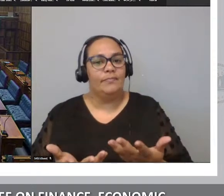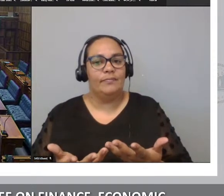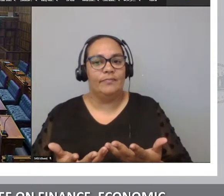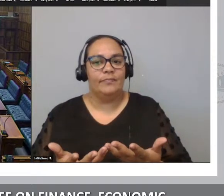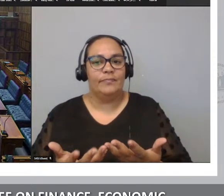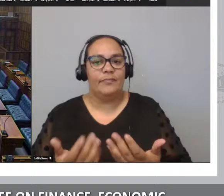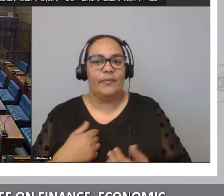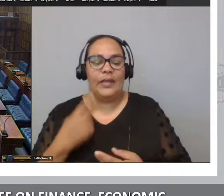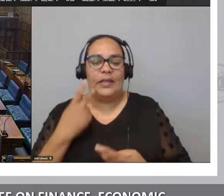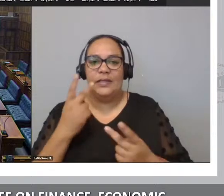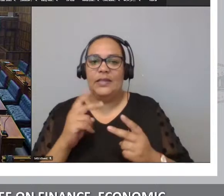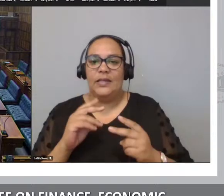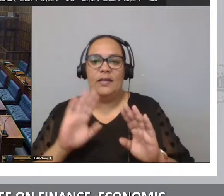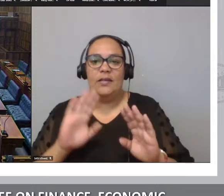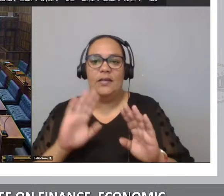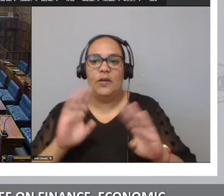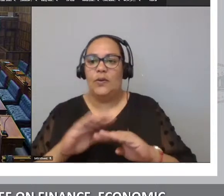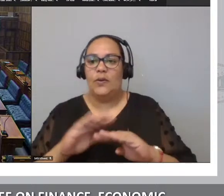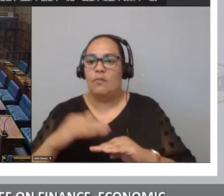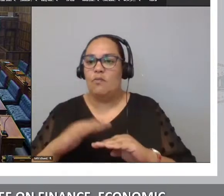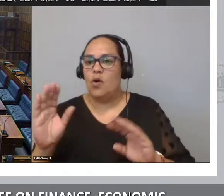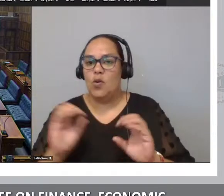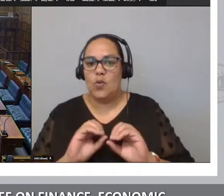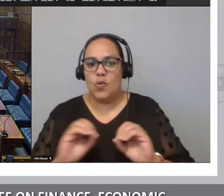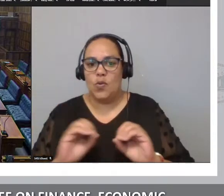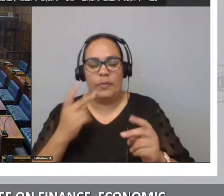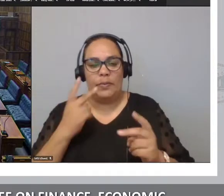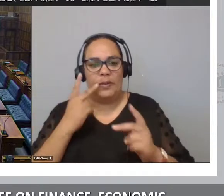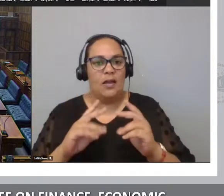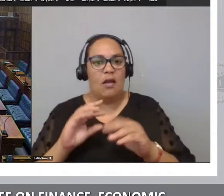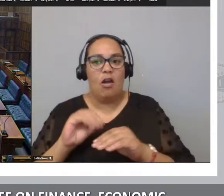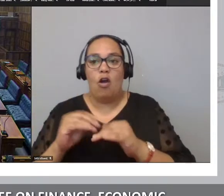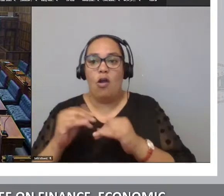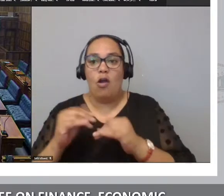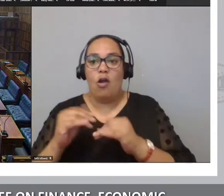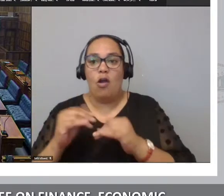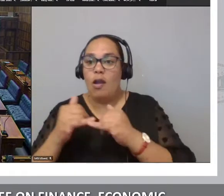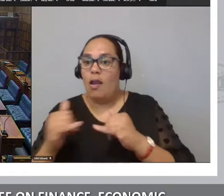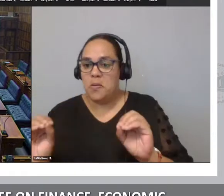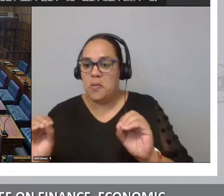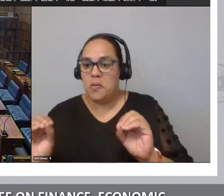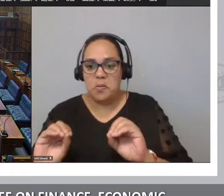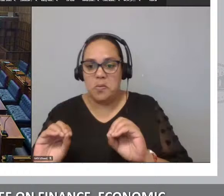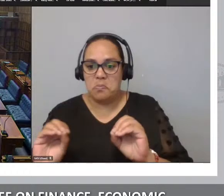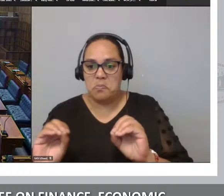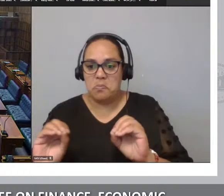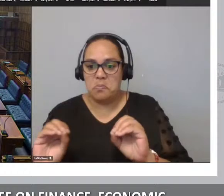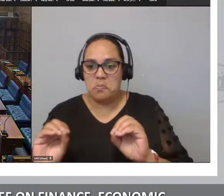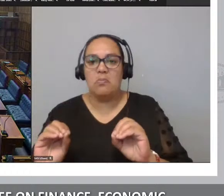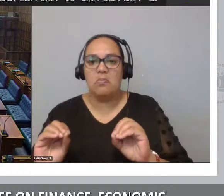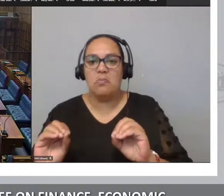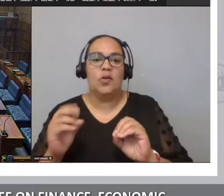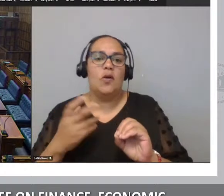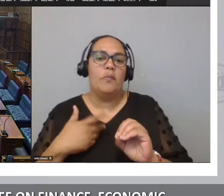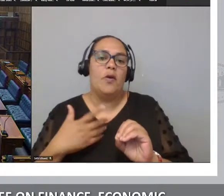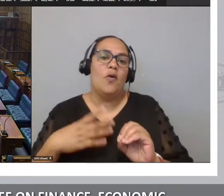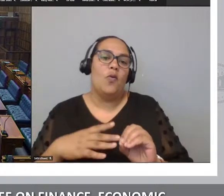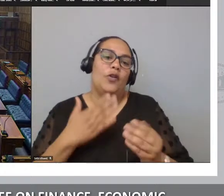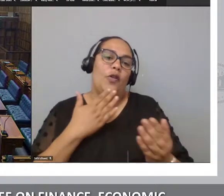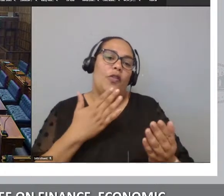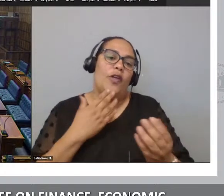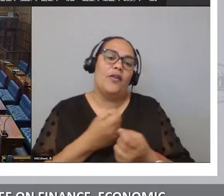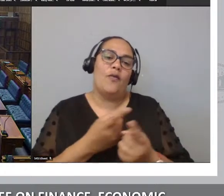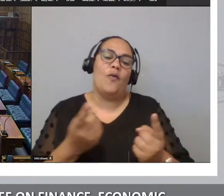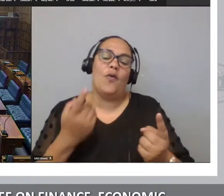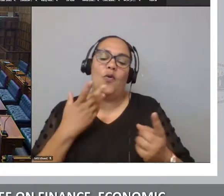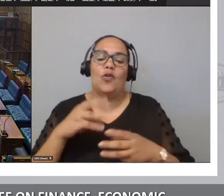I see no further hands in the house and I see no further hands online um so I would like to sincerely thank everyone